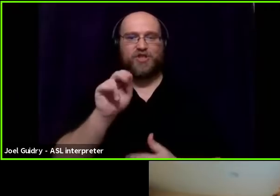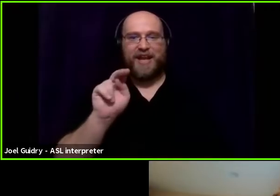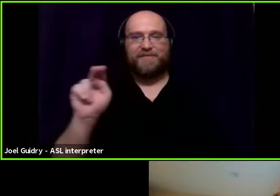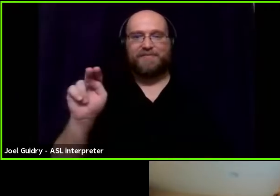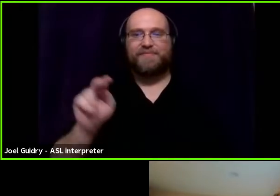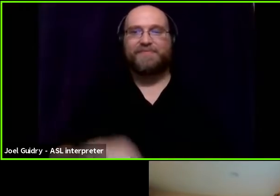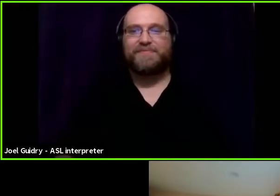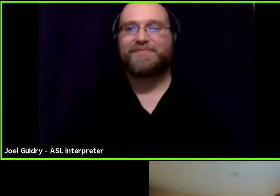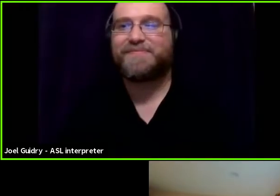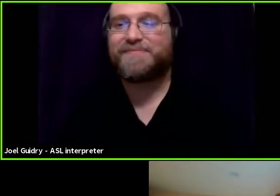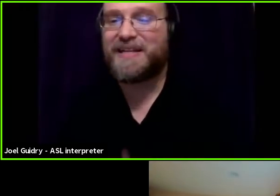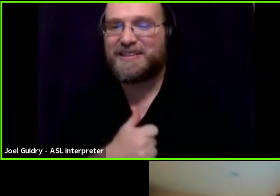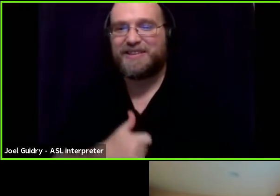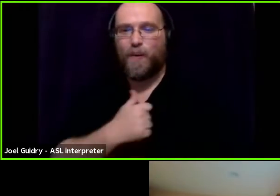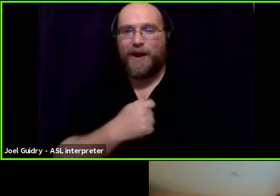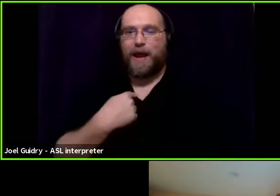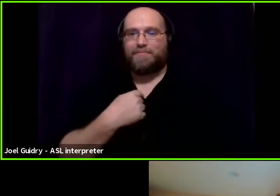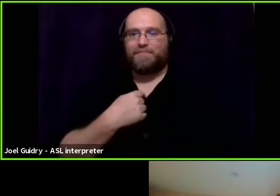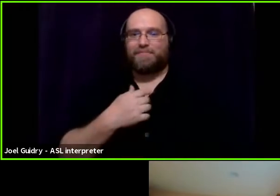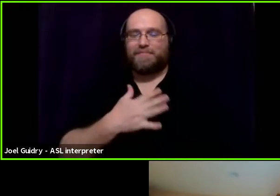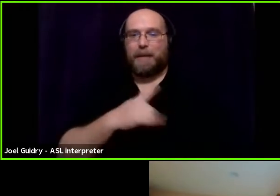Sorry, my mic was stuck.